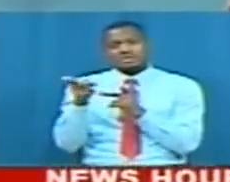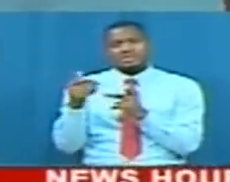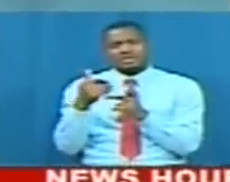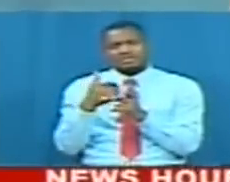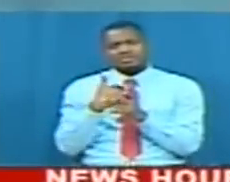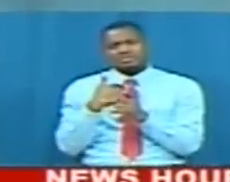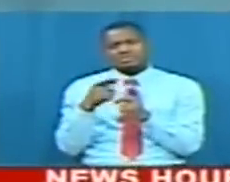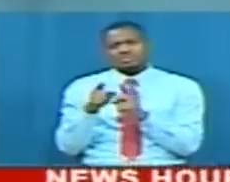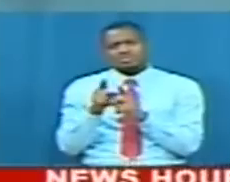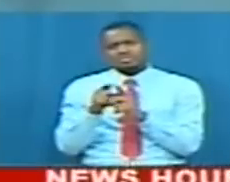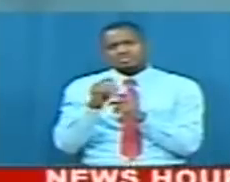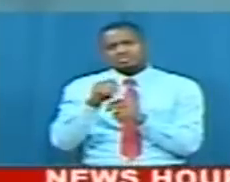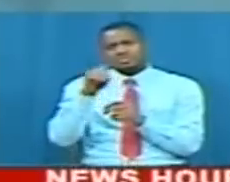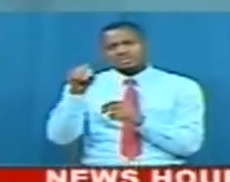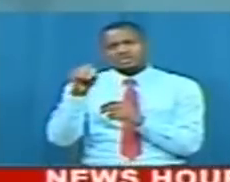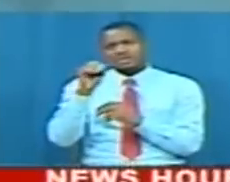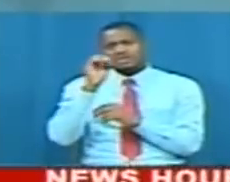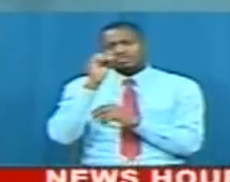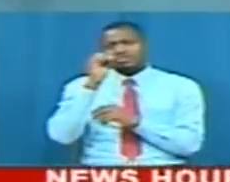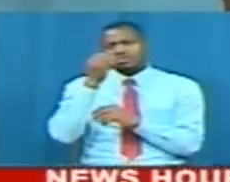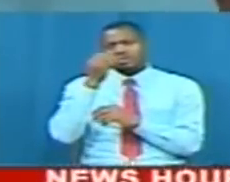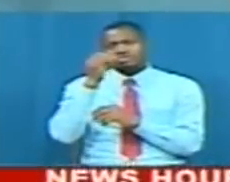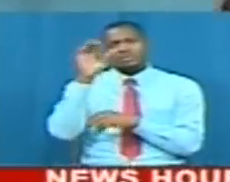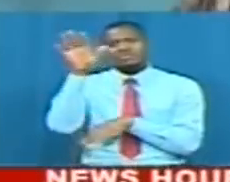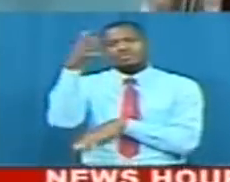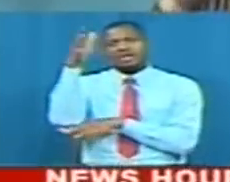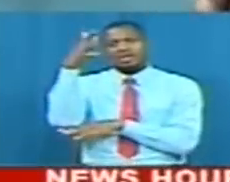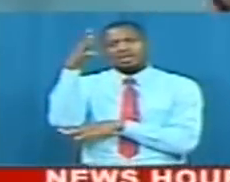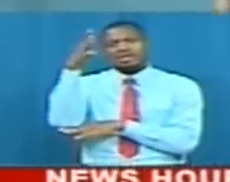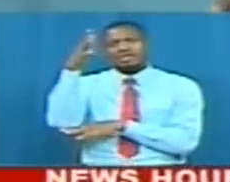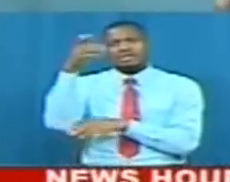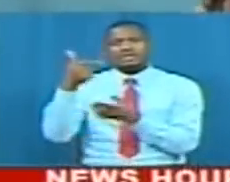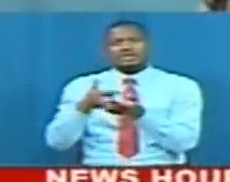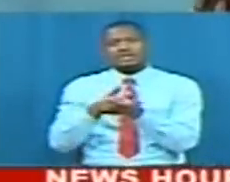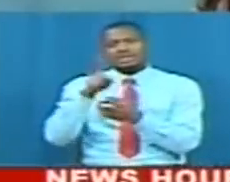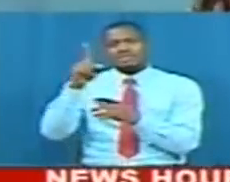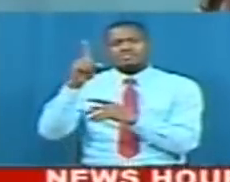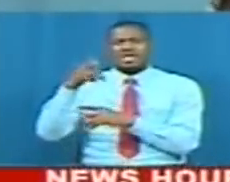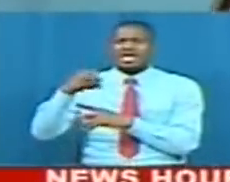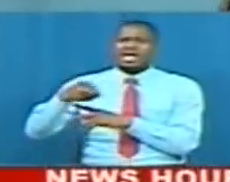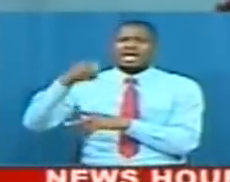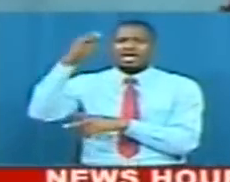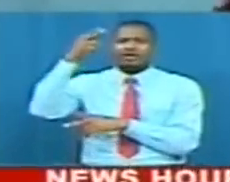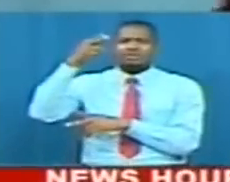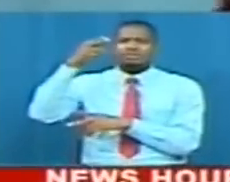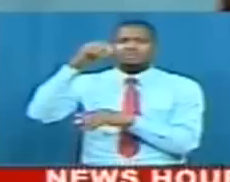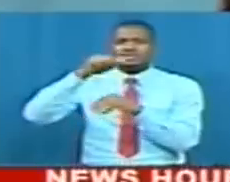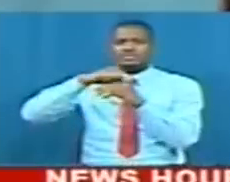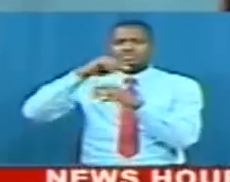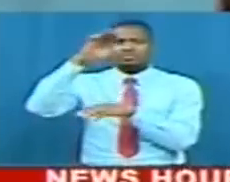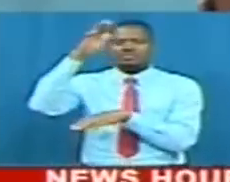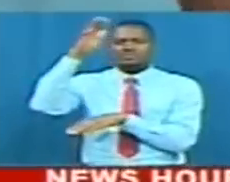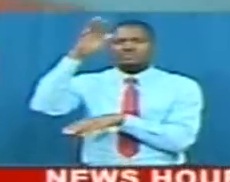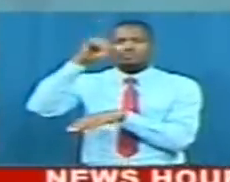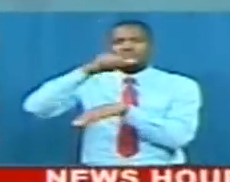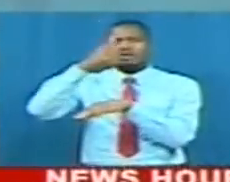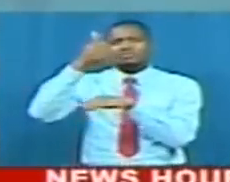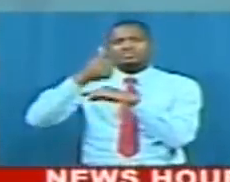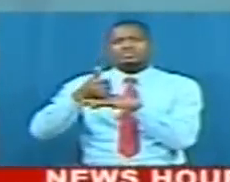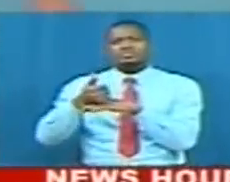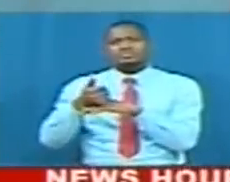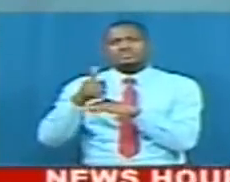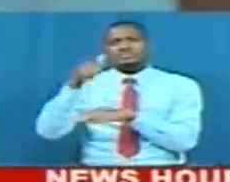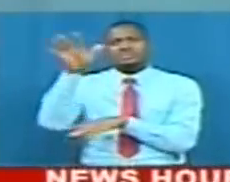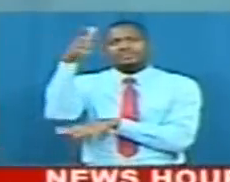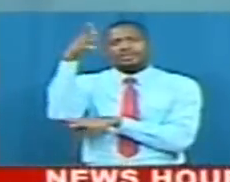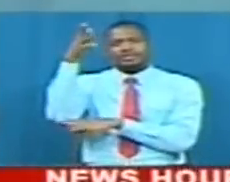place, there was where we placed the flag of Ghana. That is the highest point of the Nakondi's Cup.